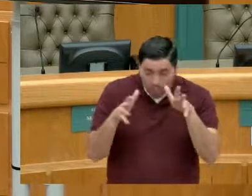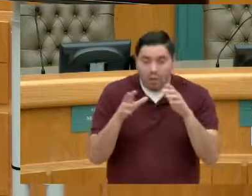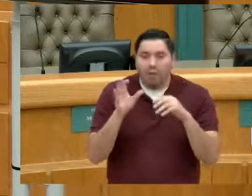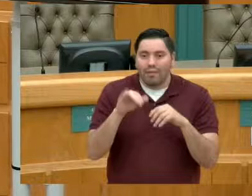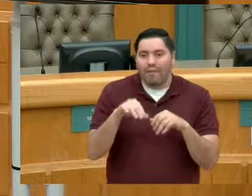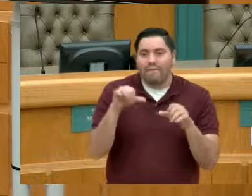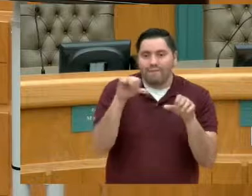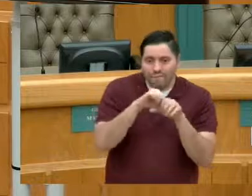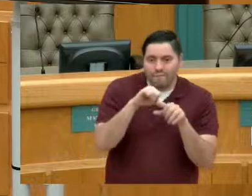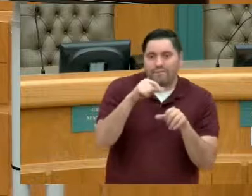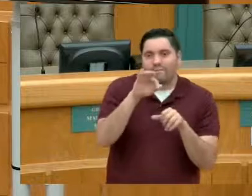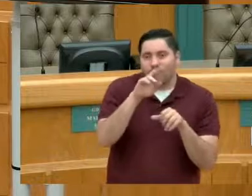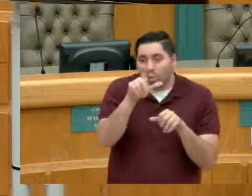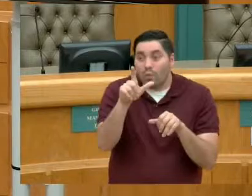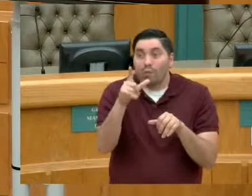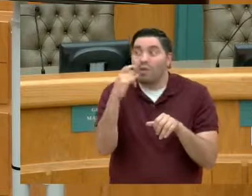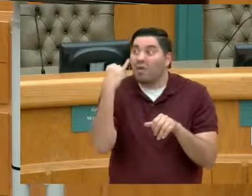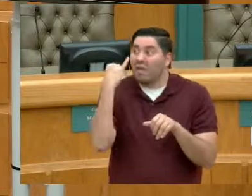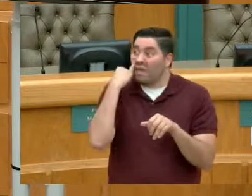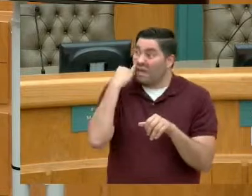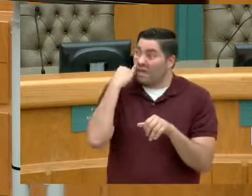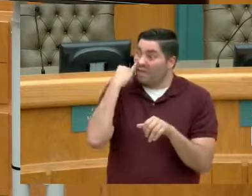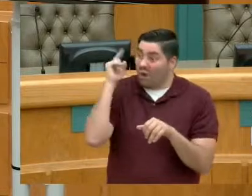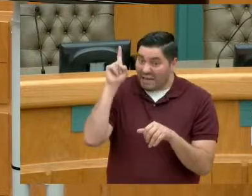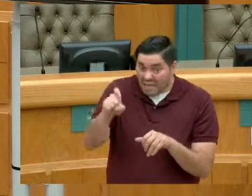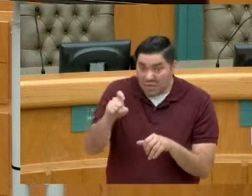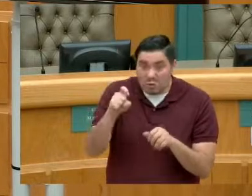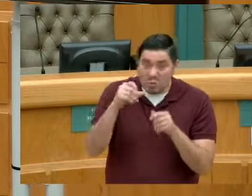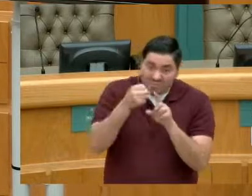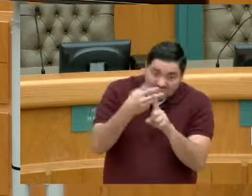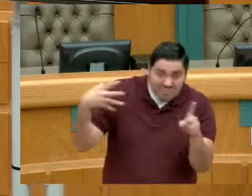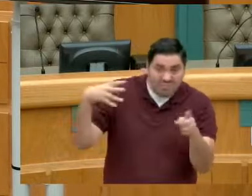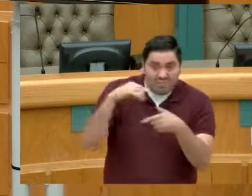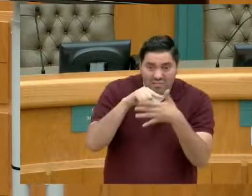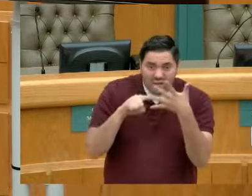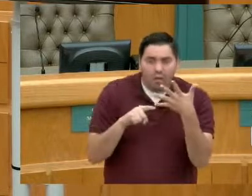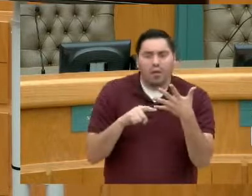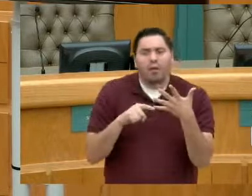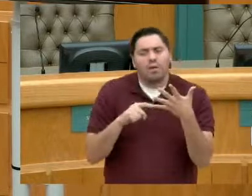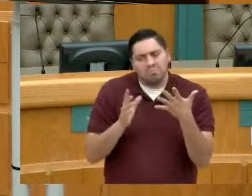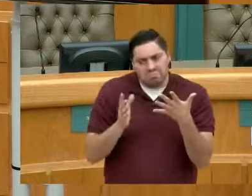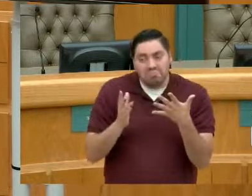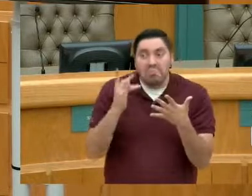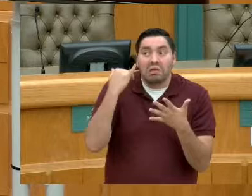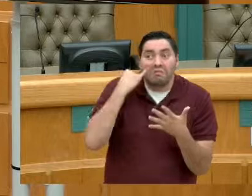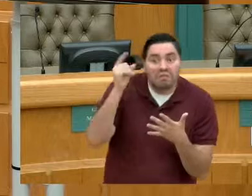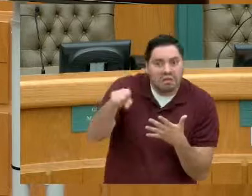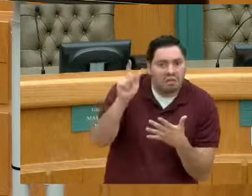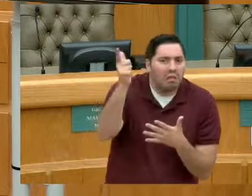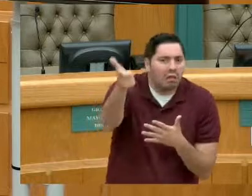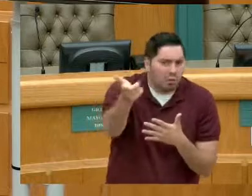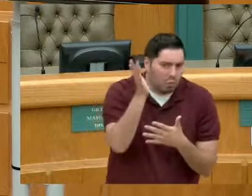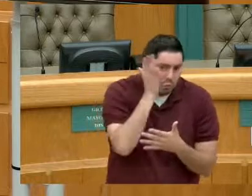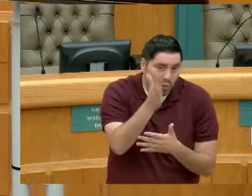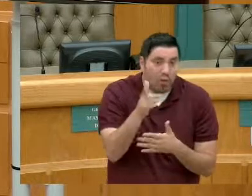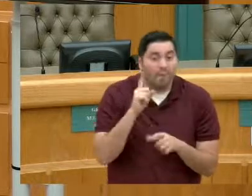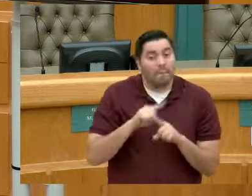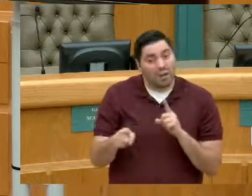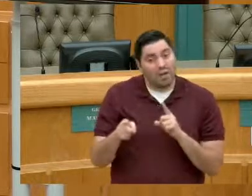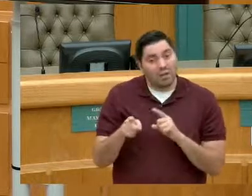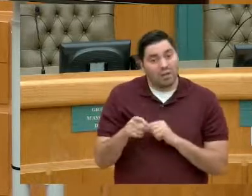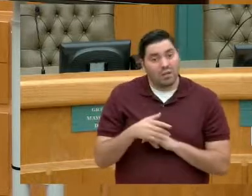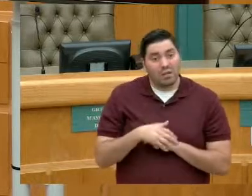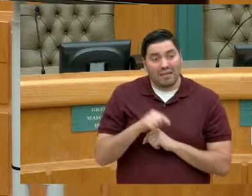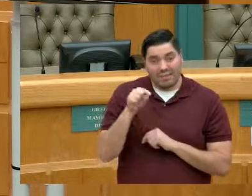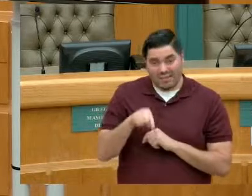those details if the time ever arises. But this is a really good time to understand that this is going to be an